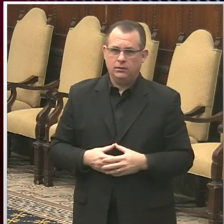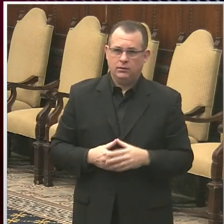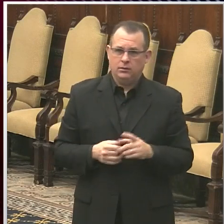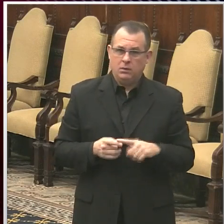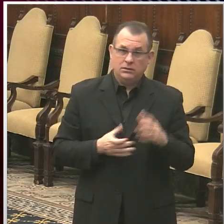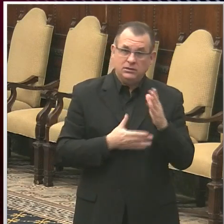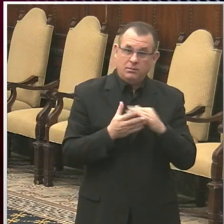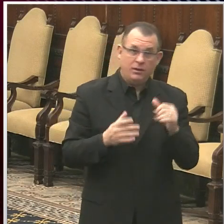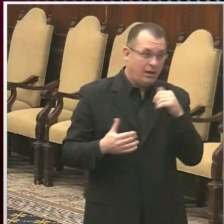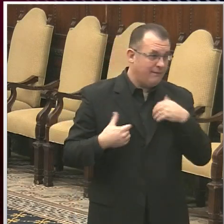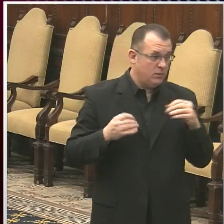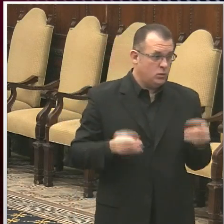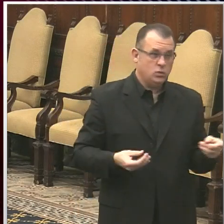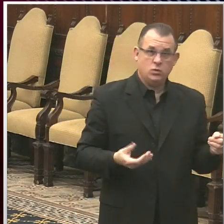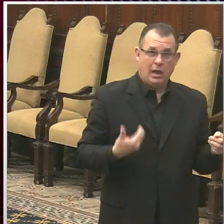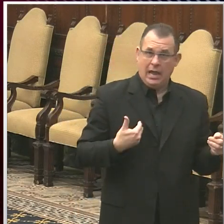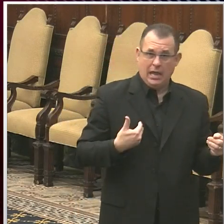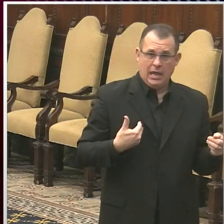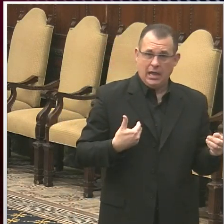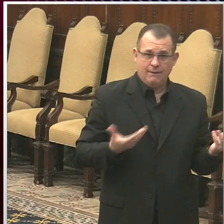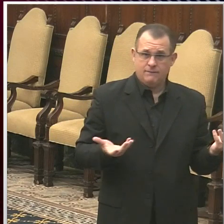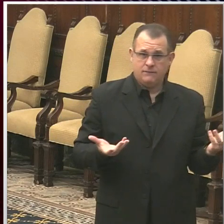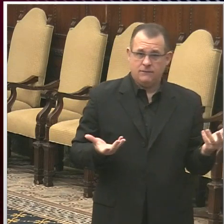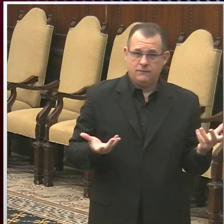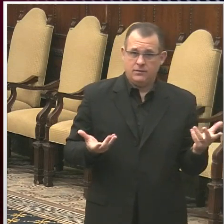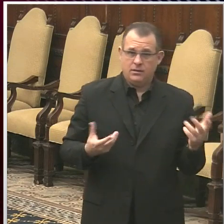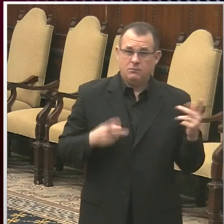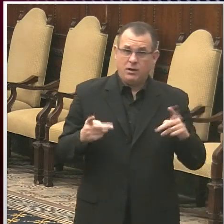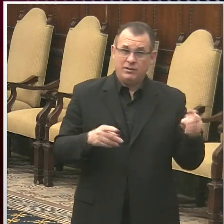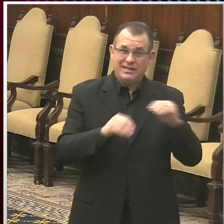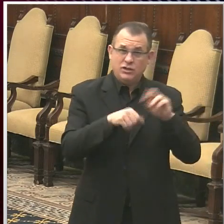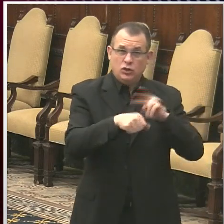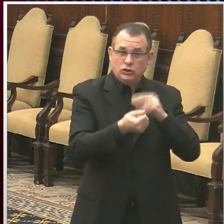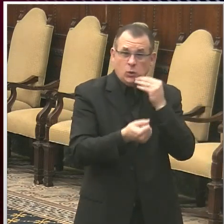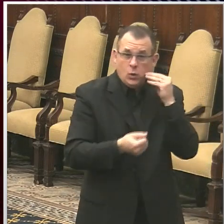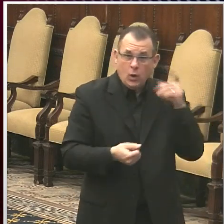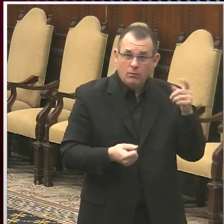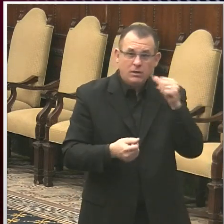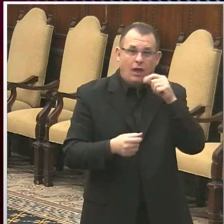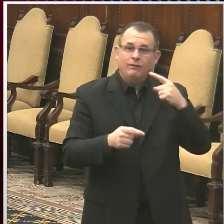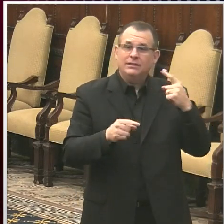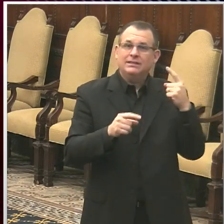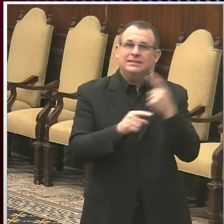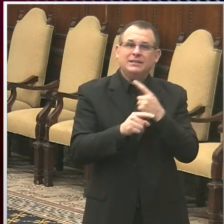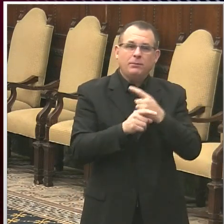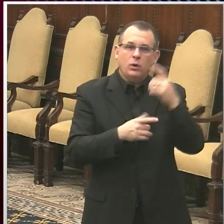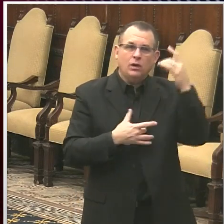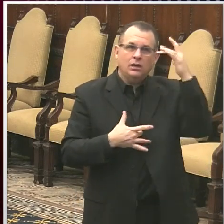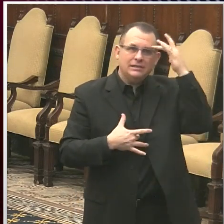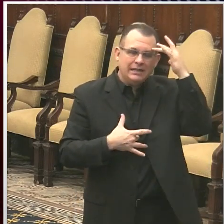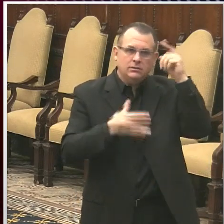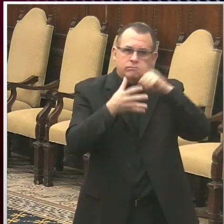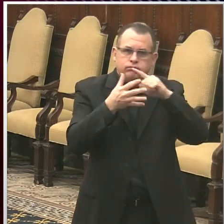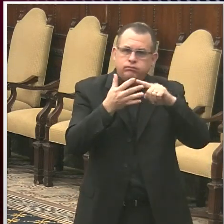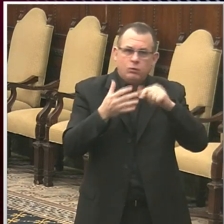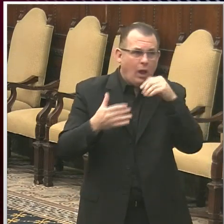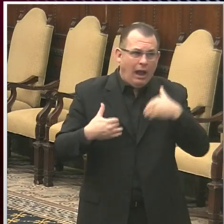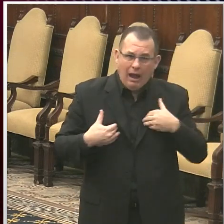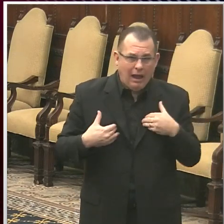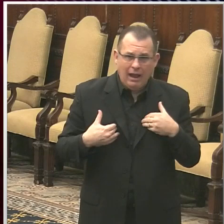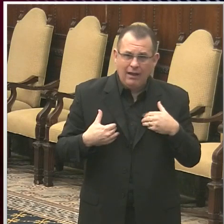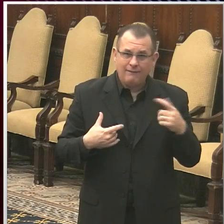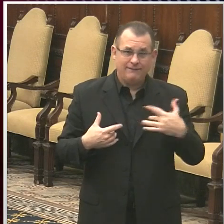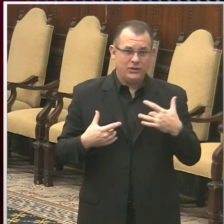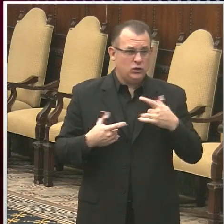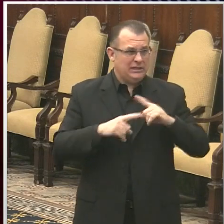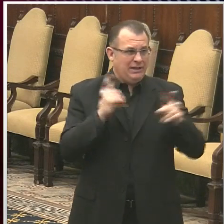we know elderly people in nursing homes may not have typical symptoms. And there may be some circumstances where we'll be testing asymptomatic people in nursing homes, but it's